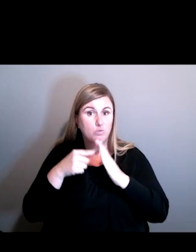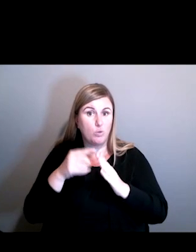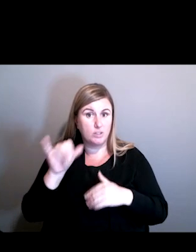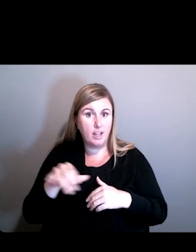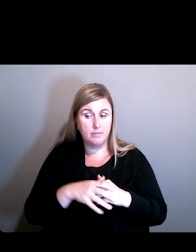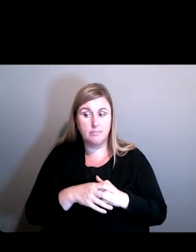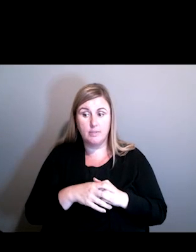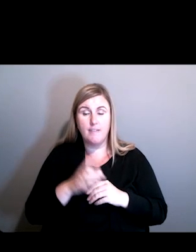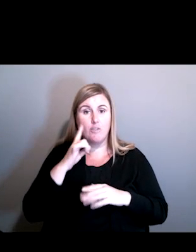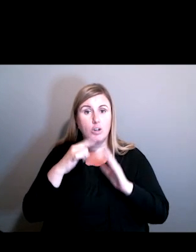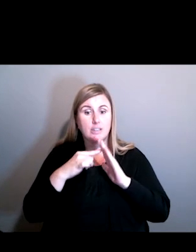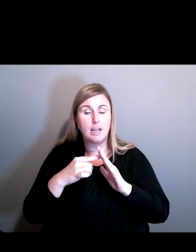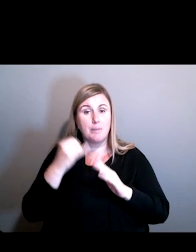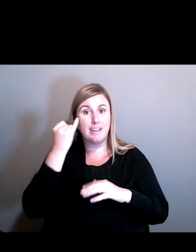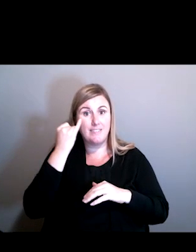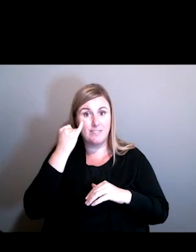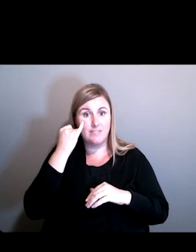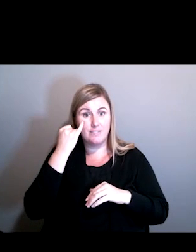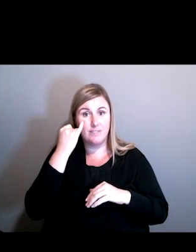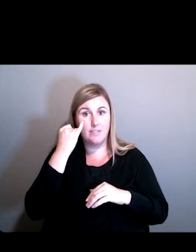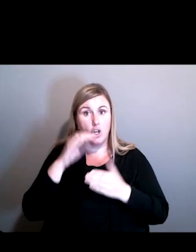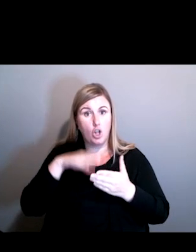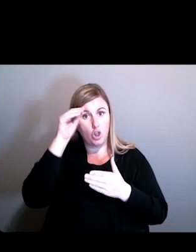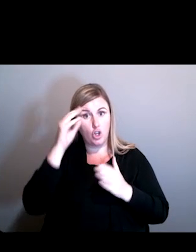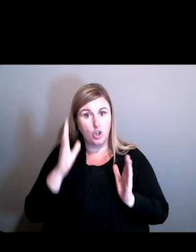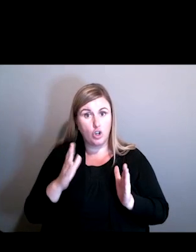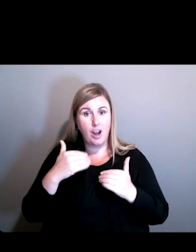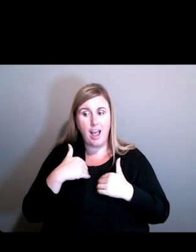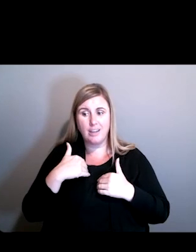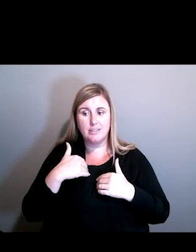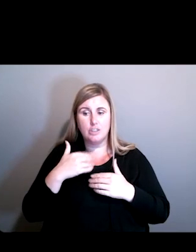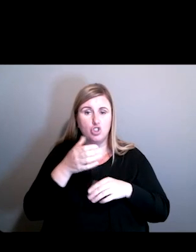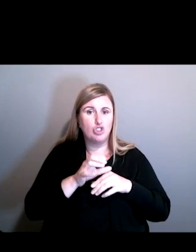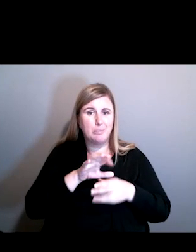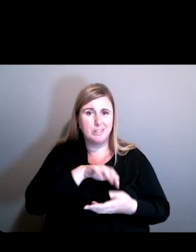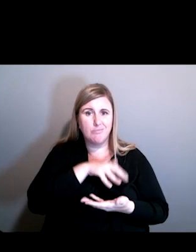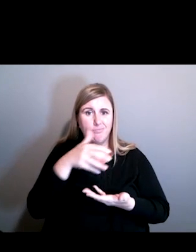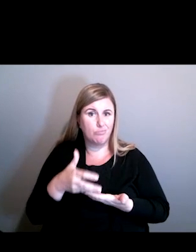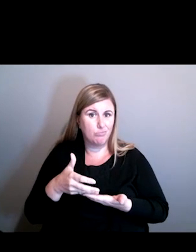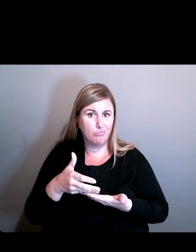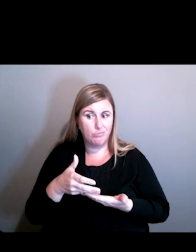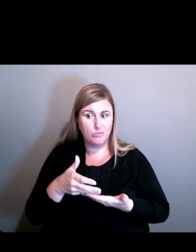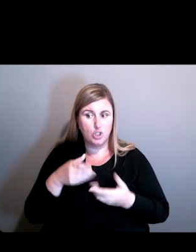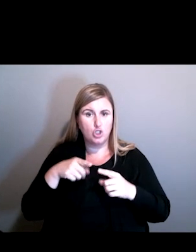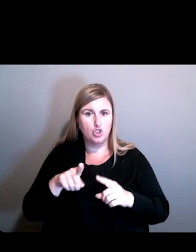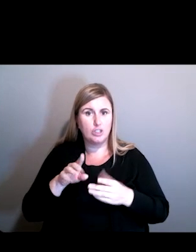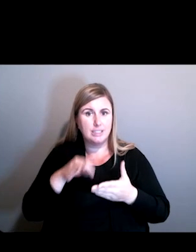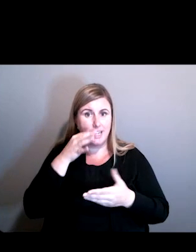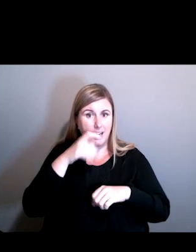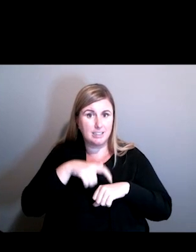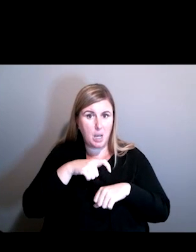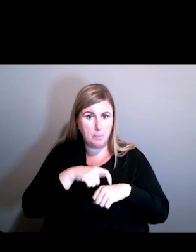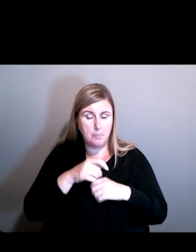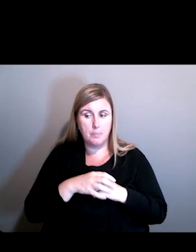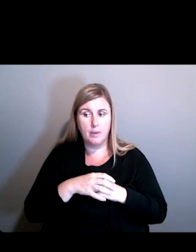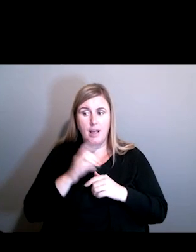shows that. For example, if a learner has a whole bunch of chips during snack